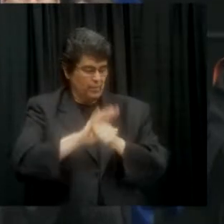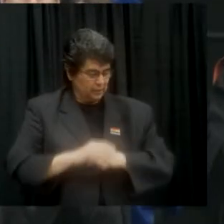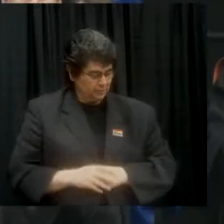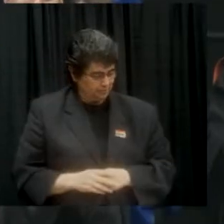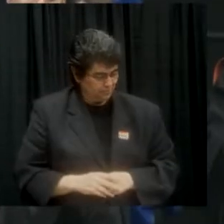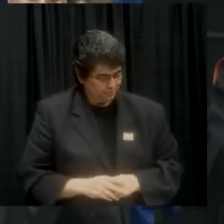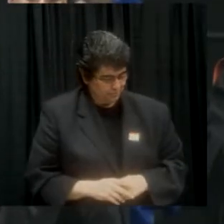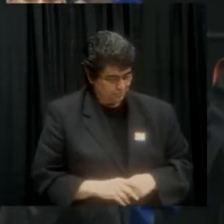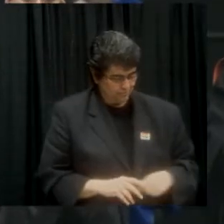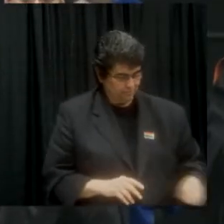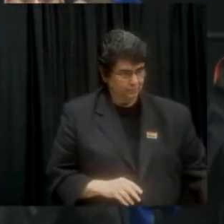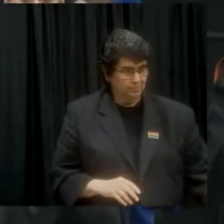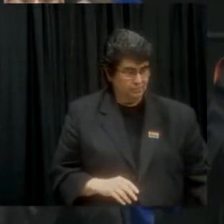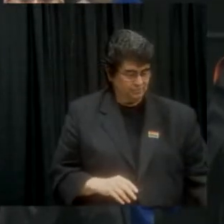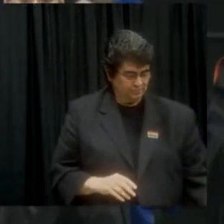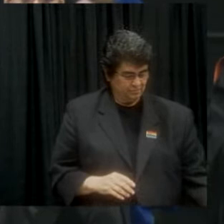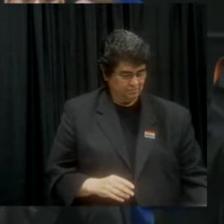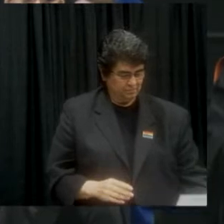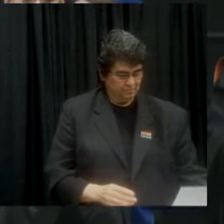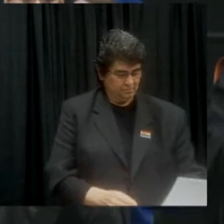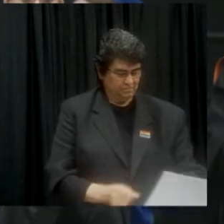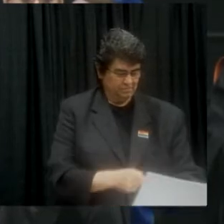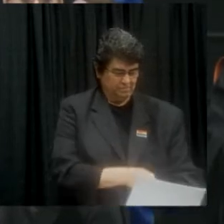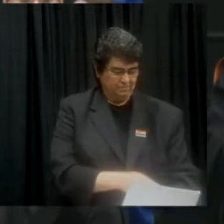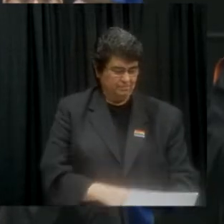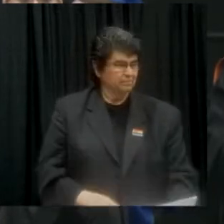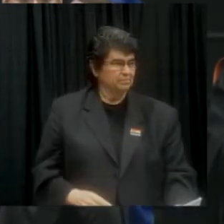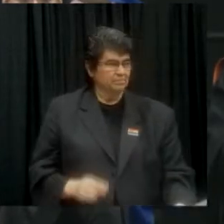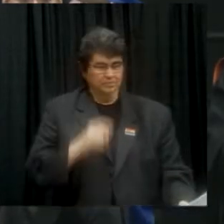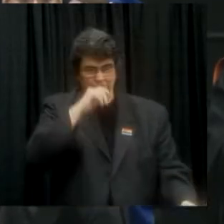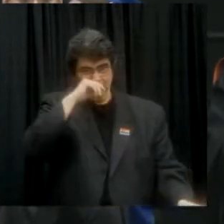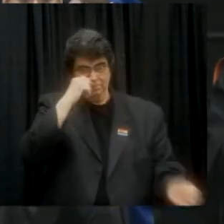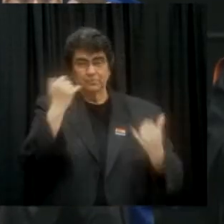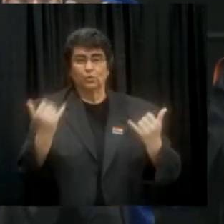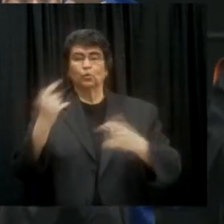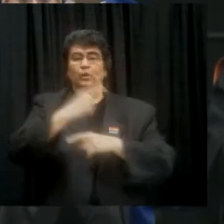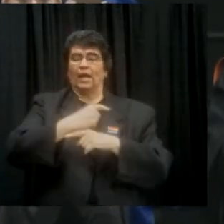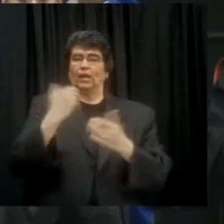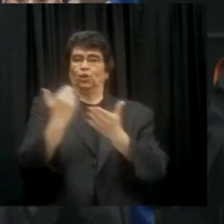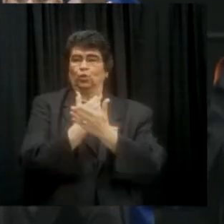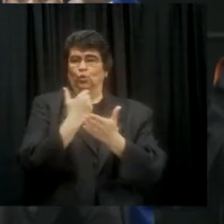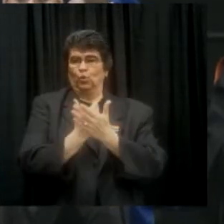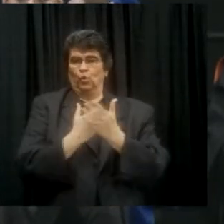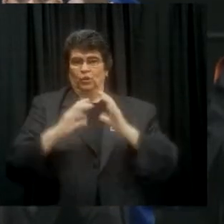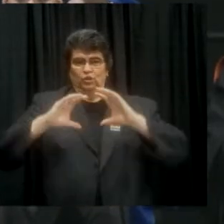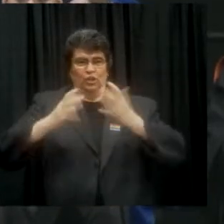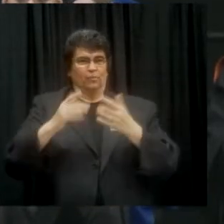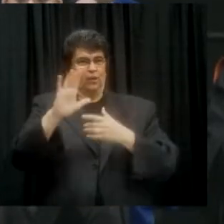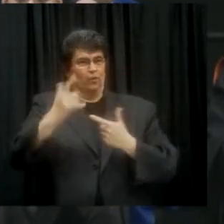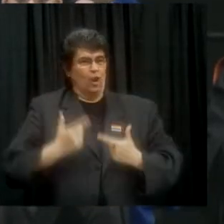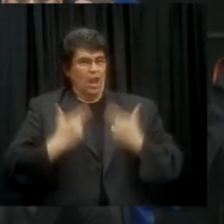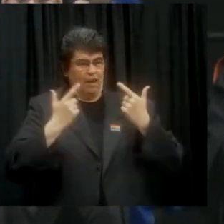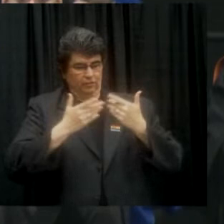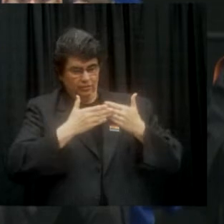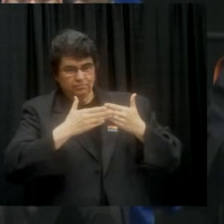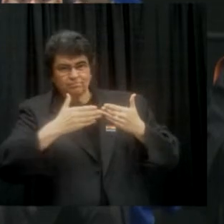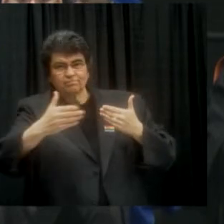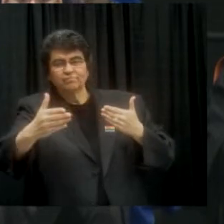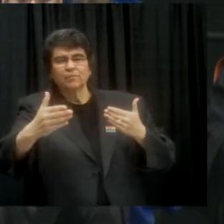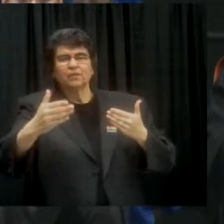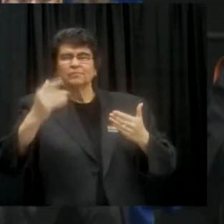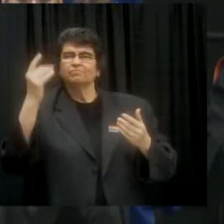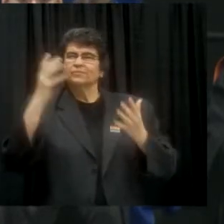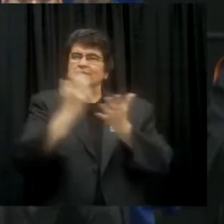Today you stand on the brink of a new chapter in your lives. Take a moment to reflect